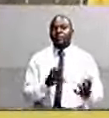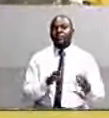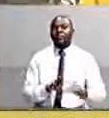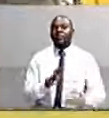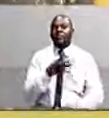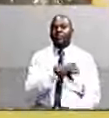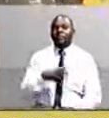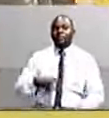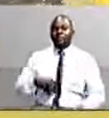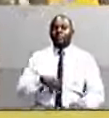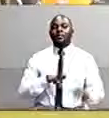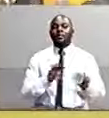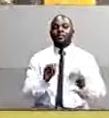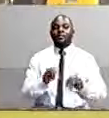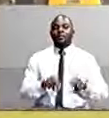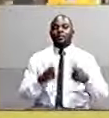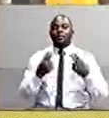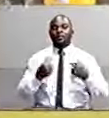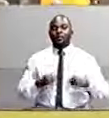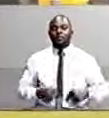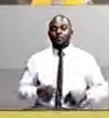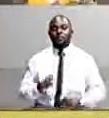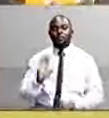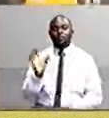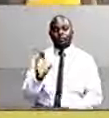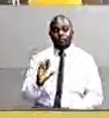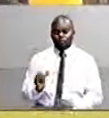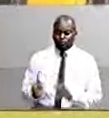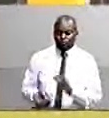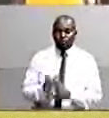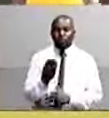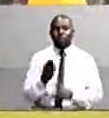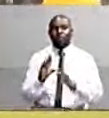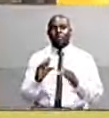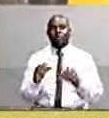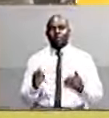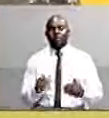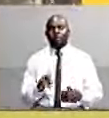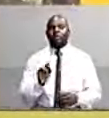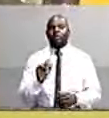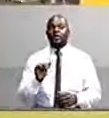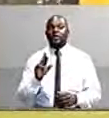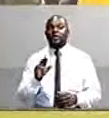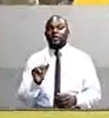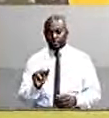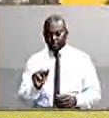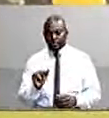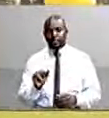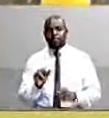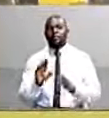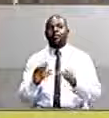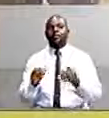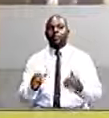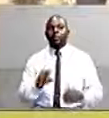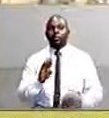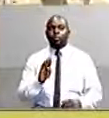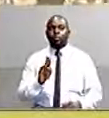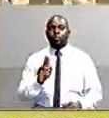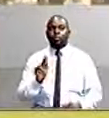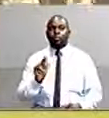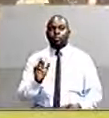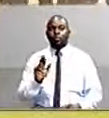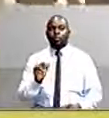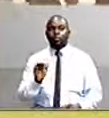will manage a health fitness club to be established on NRA battlegrounds of Botorogo,